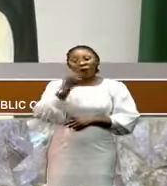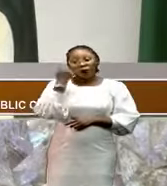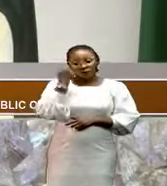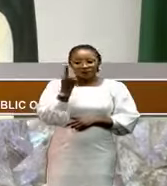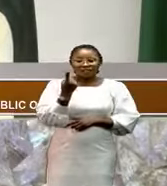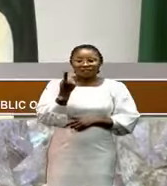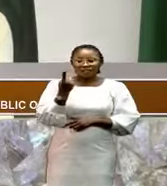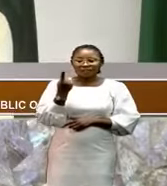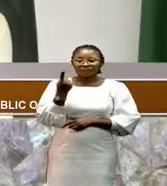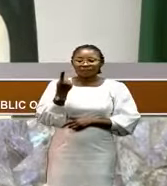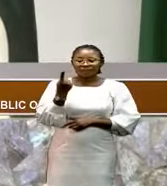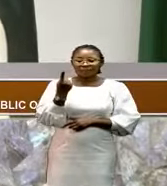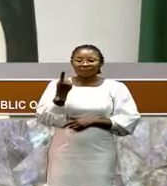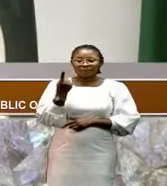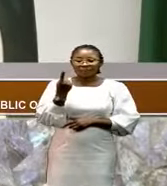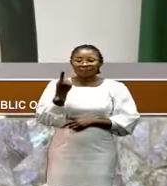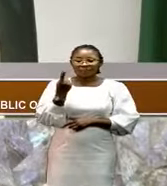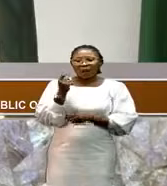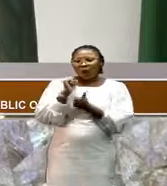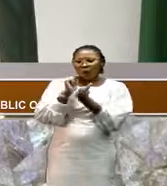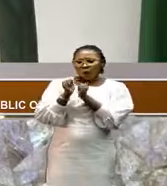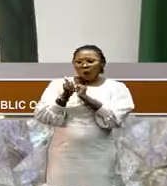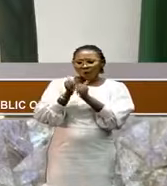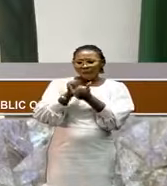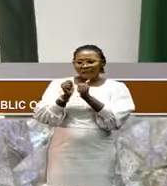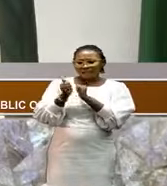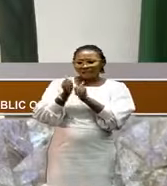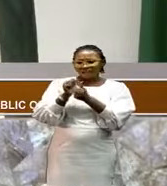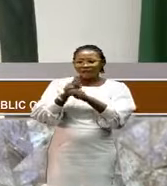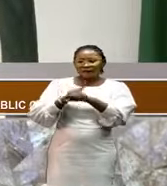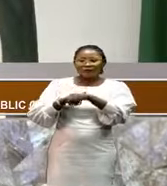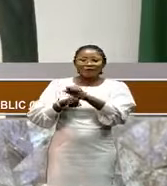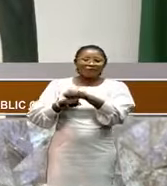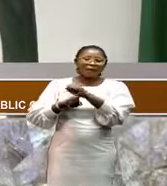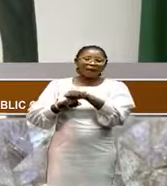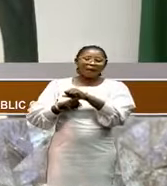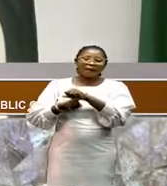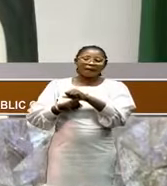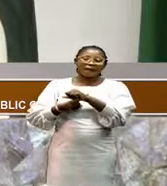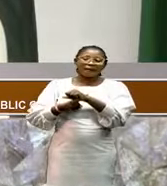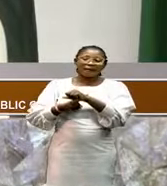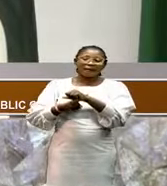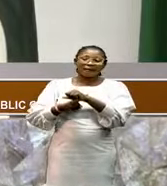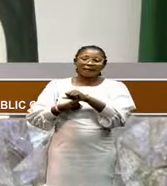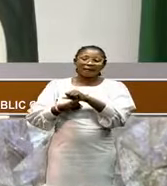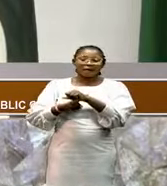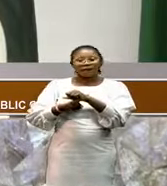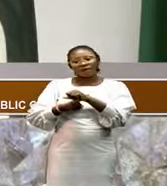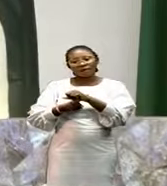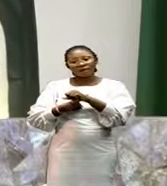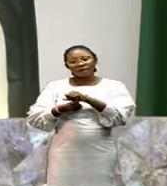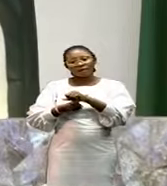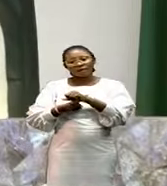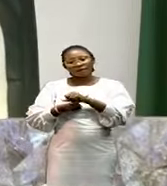sport, competitive football is unpredictable.